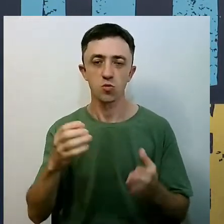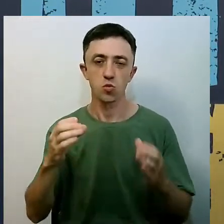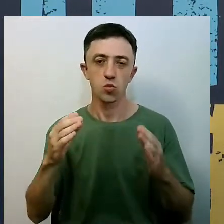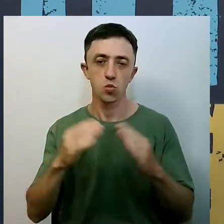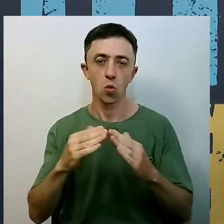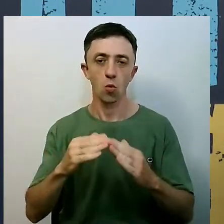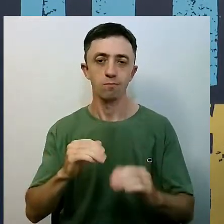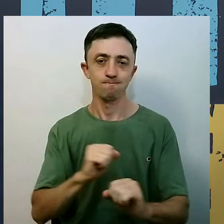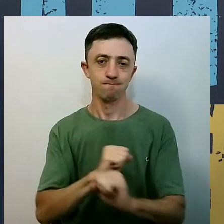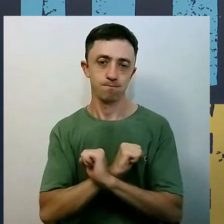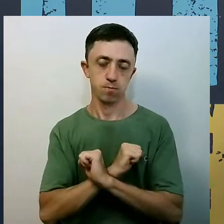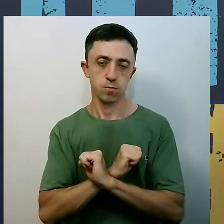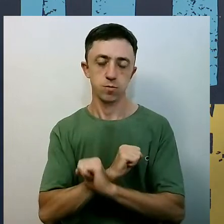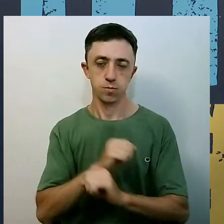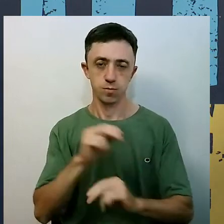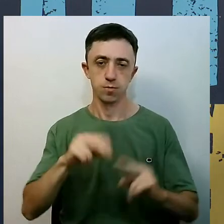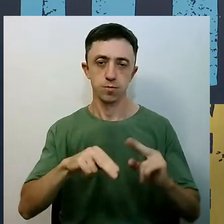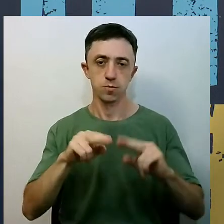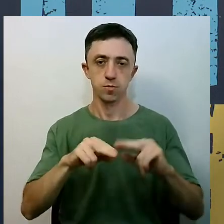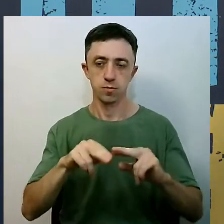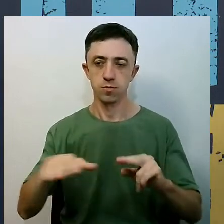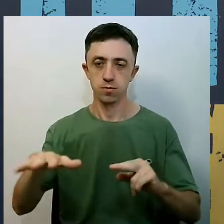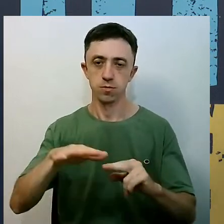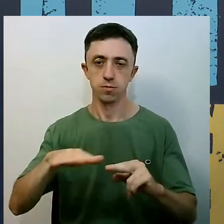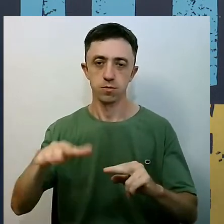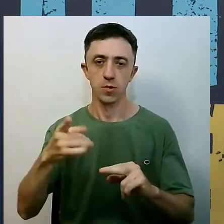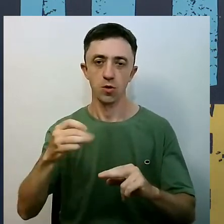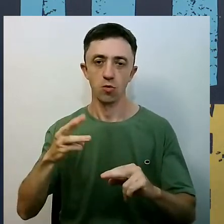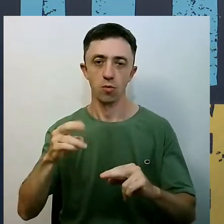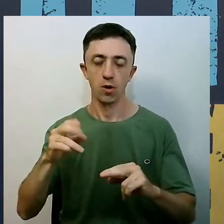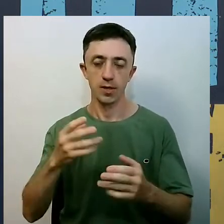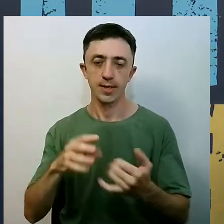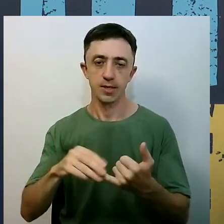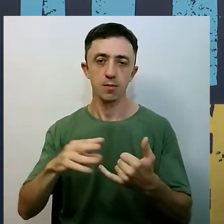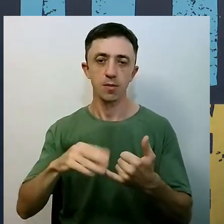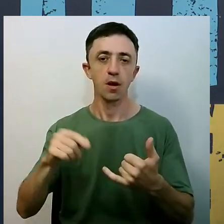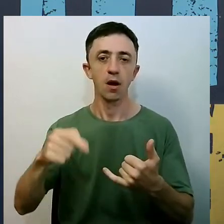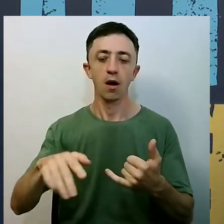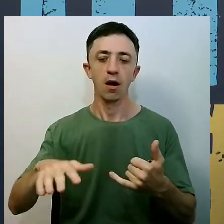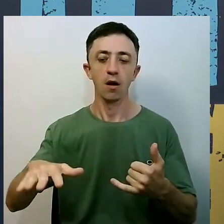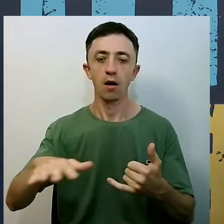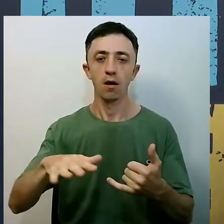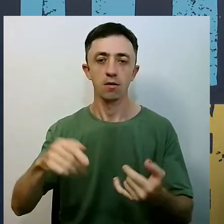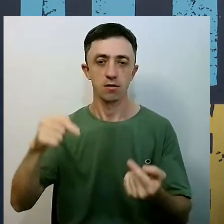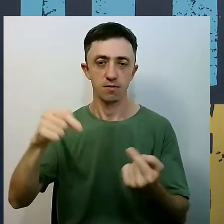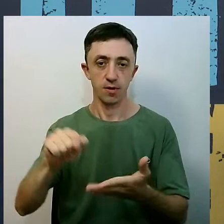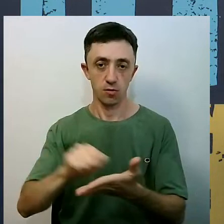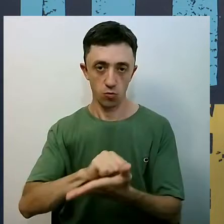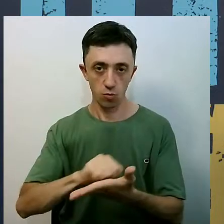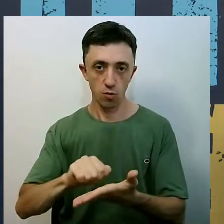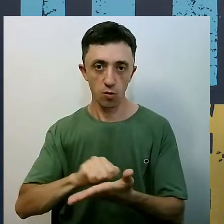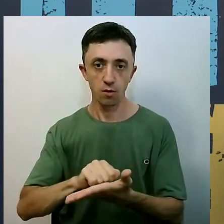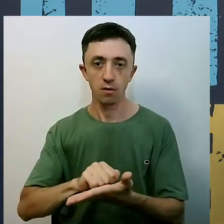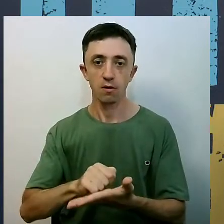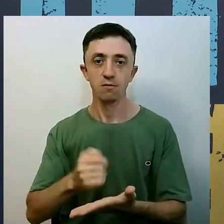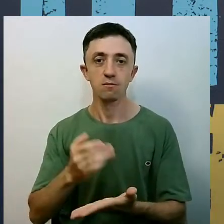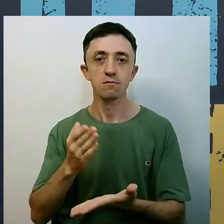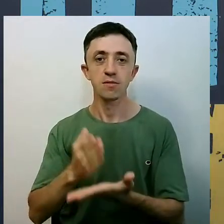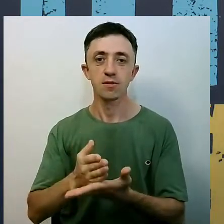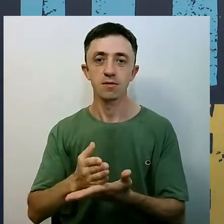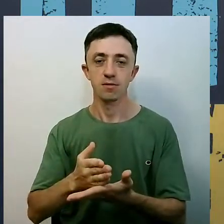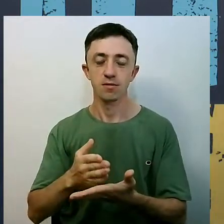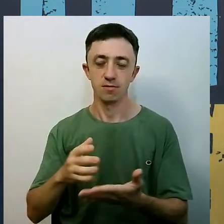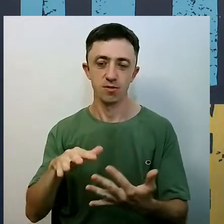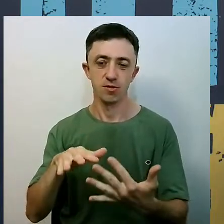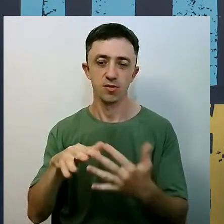a recreation center built on the territory of some territorial community. It is built on the